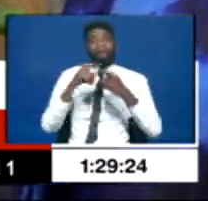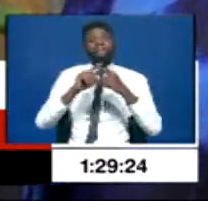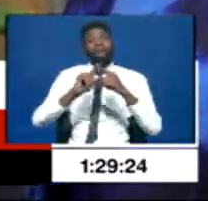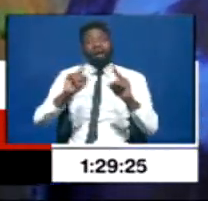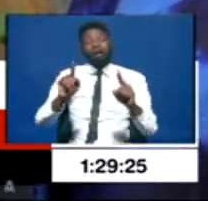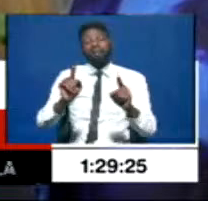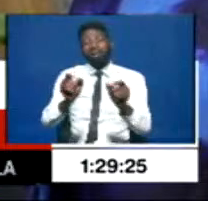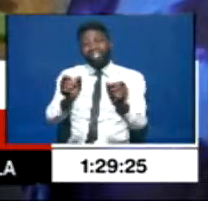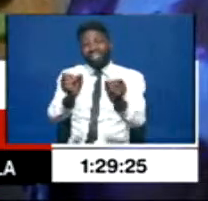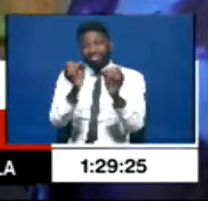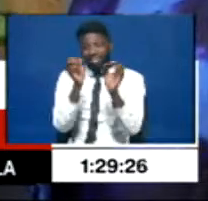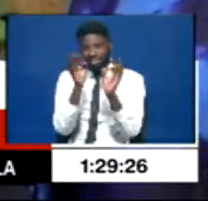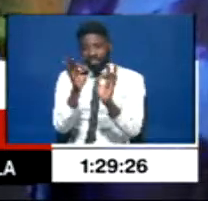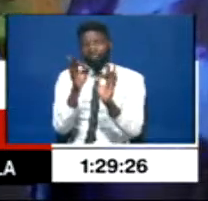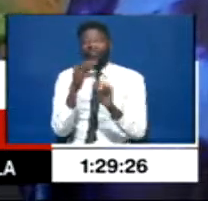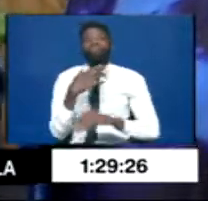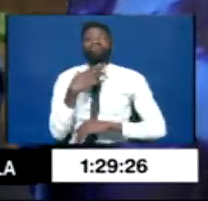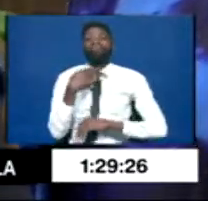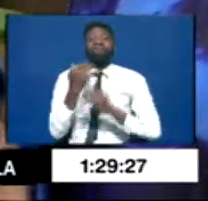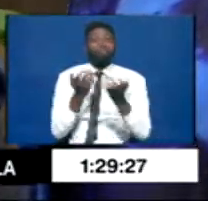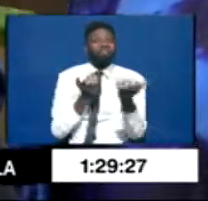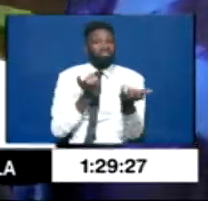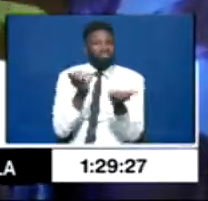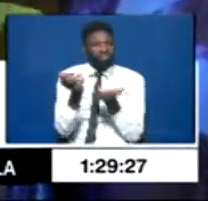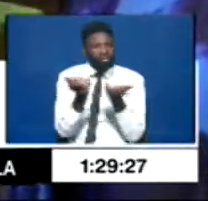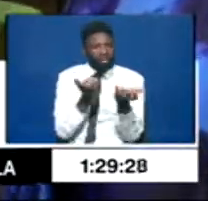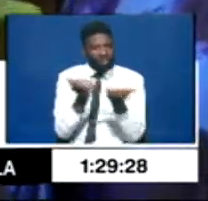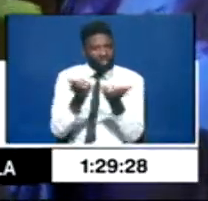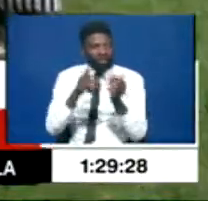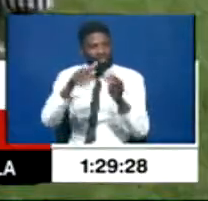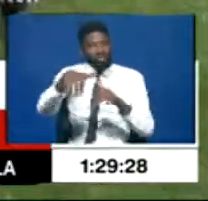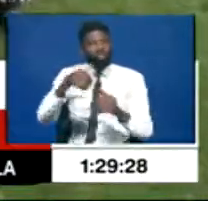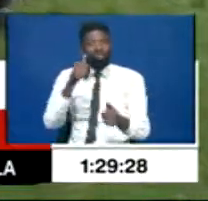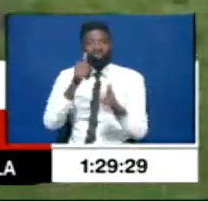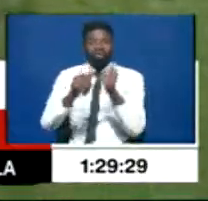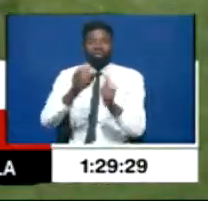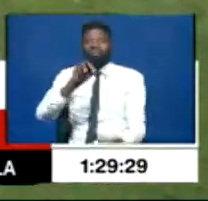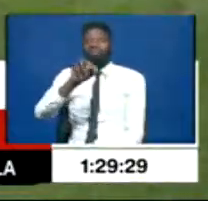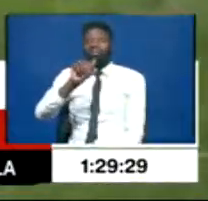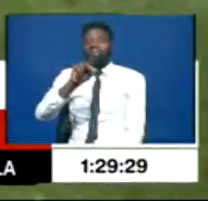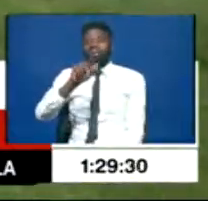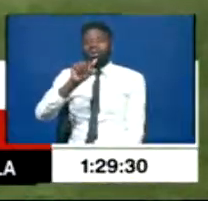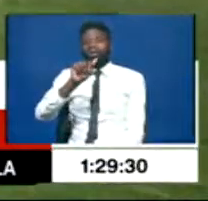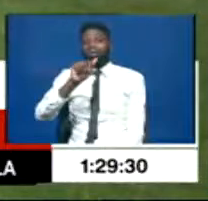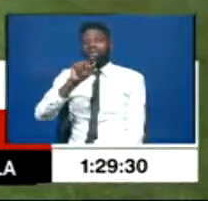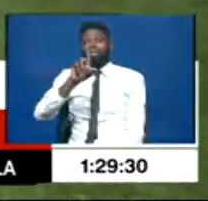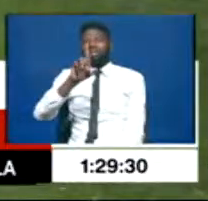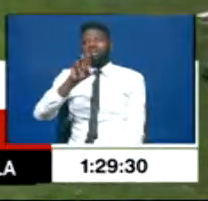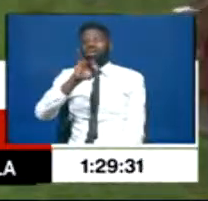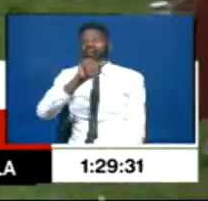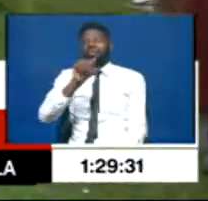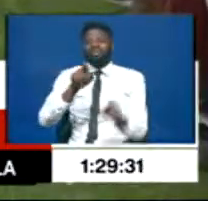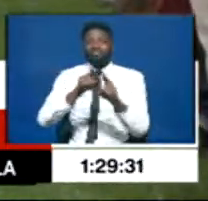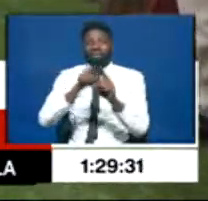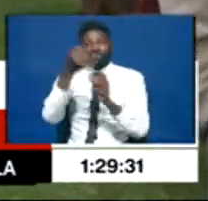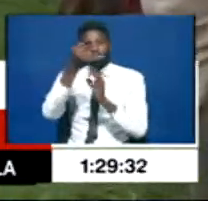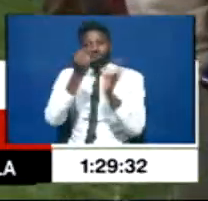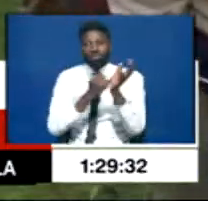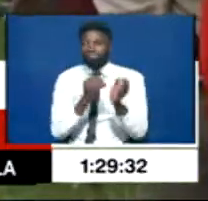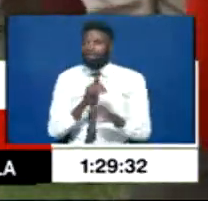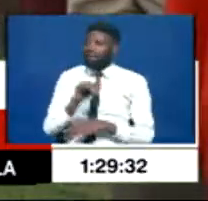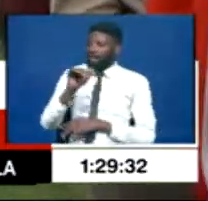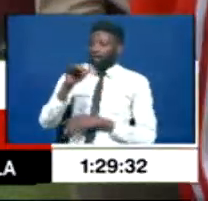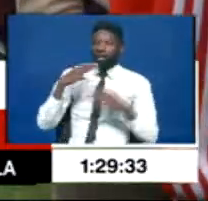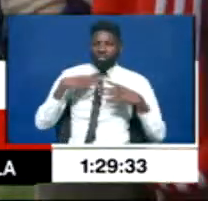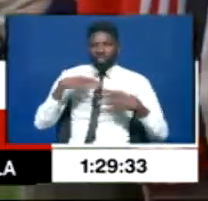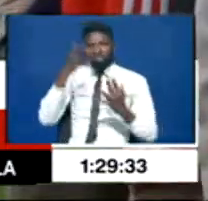ukienda kama unataka kilimo biashara ni hii ya macadamia na avocado. Wainina urged farmers to disregard all forms of middlemen and